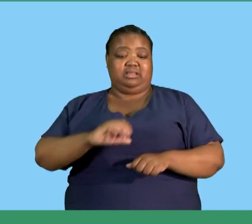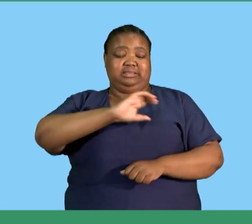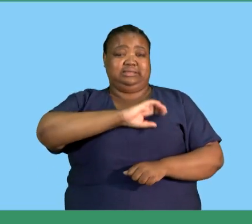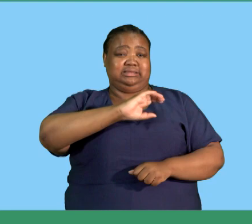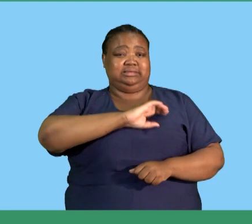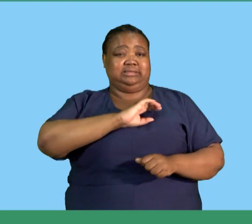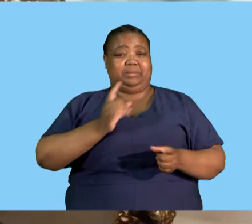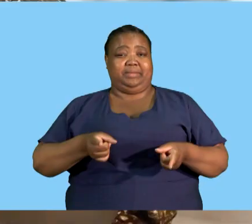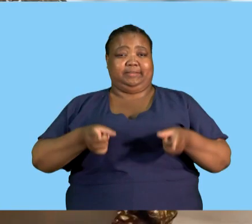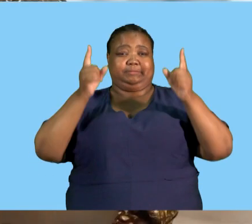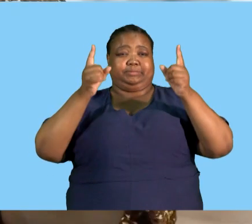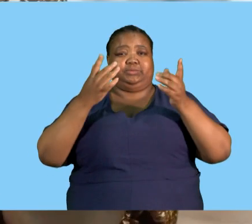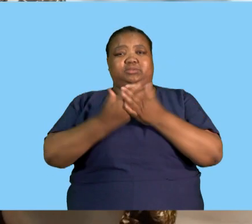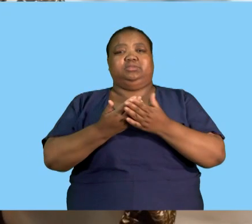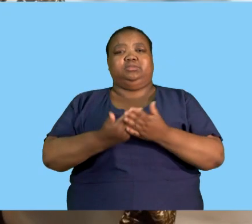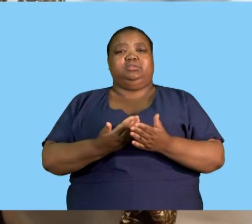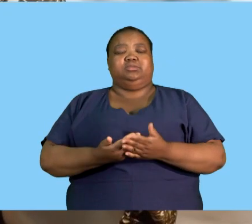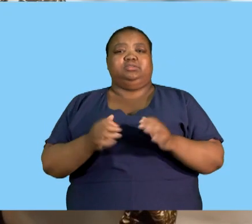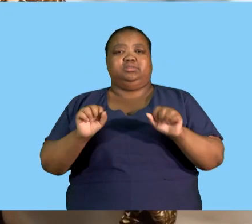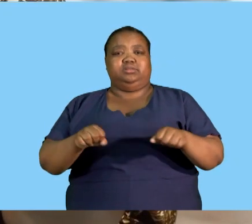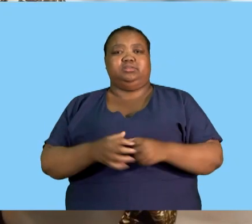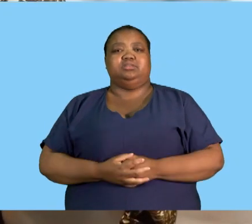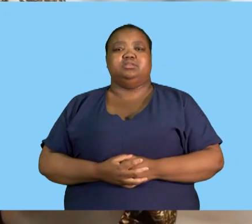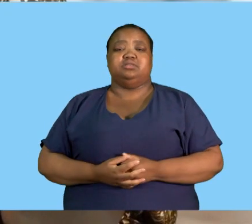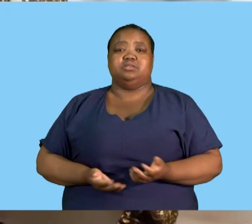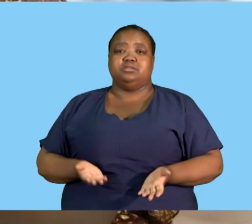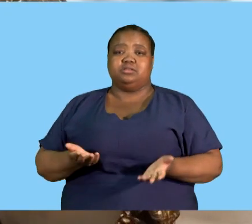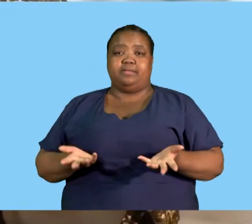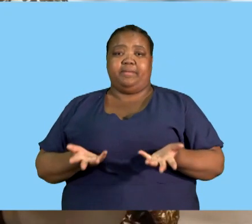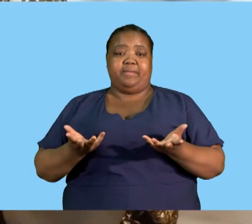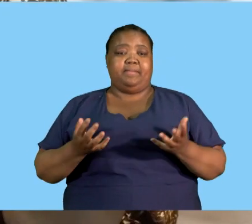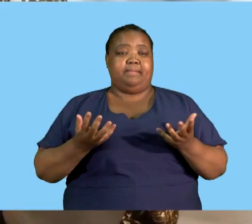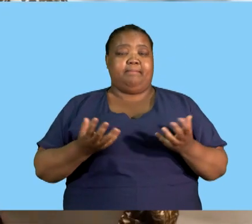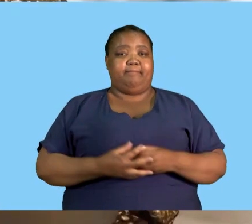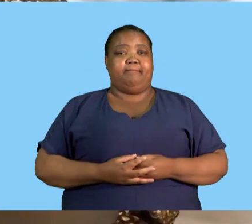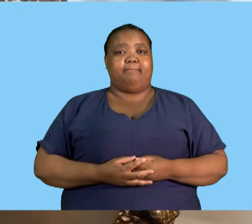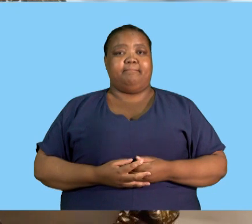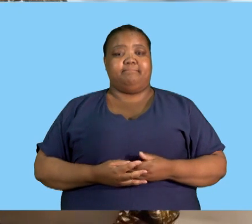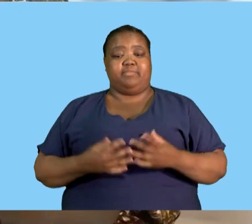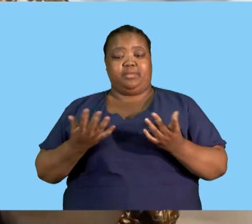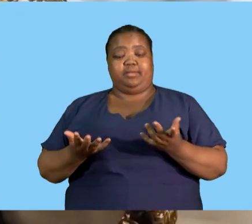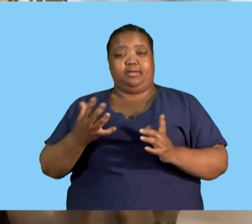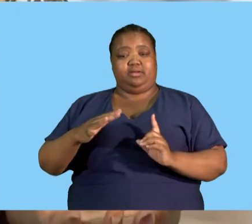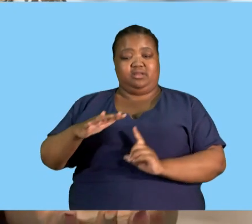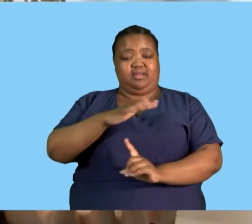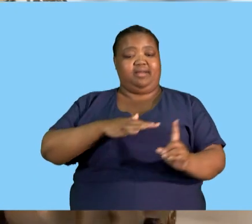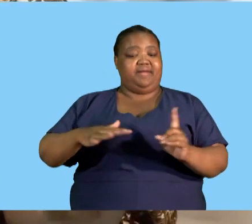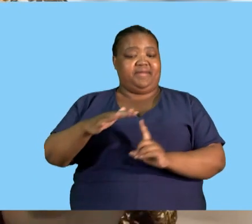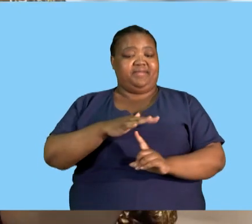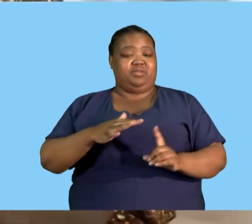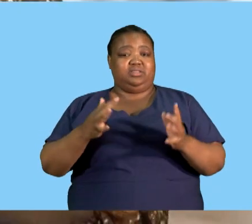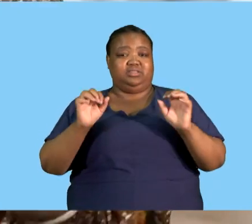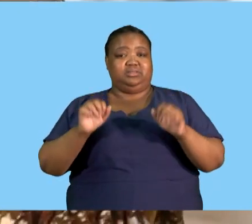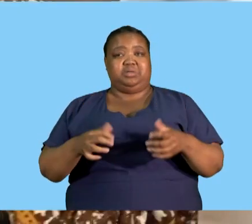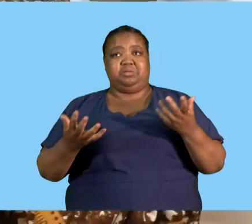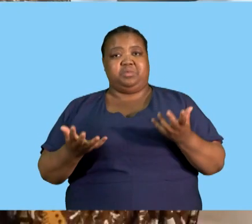harmful to customers. Sometimes maybe whatever business that you are operating in, and maybe not mindful of the environment, and then